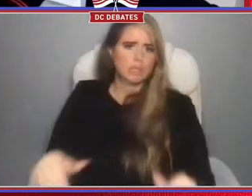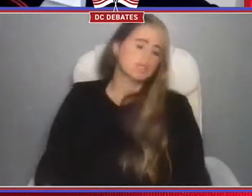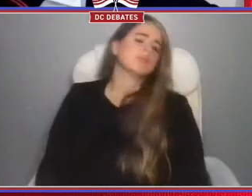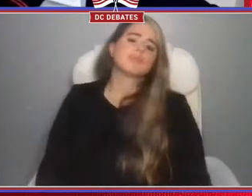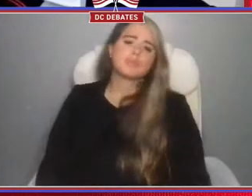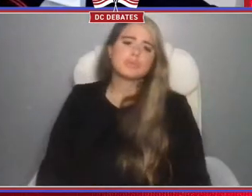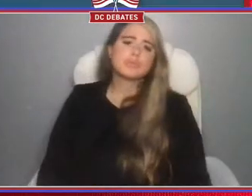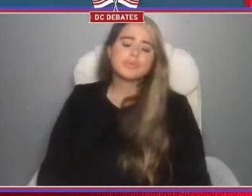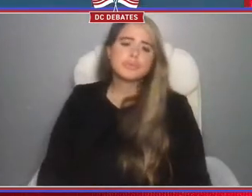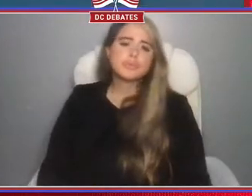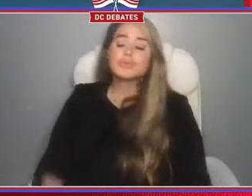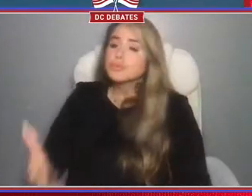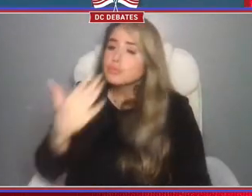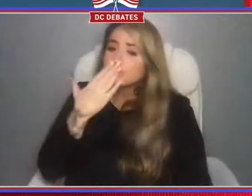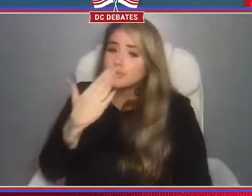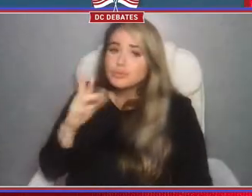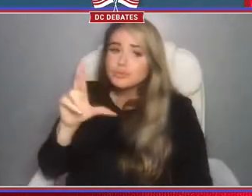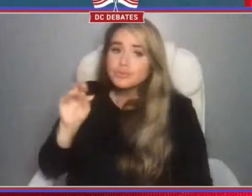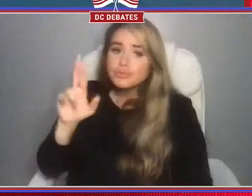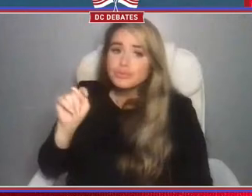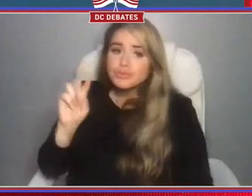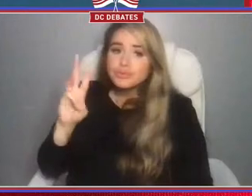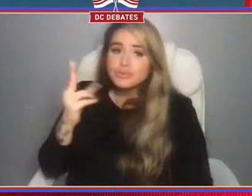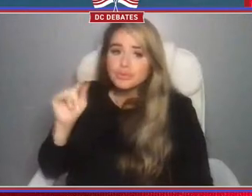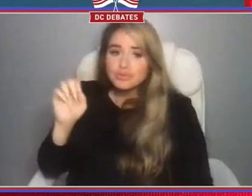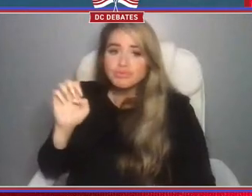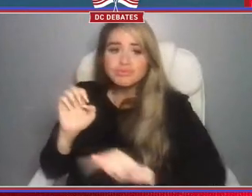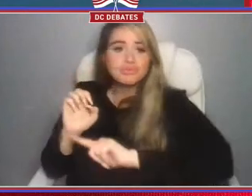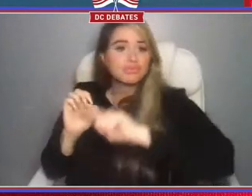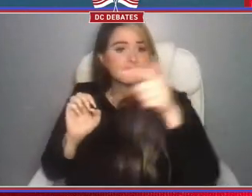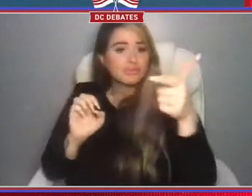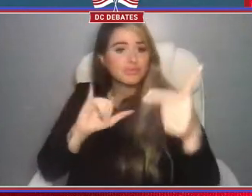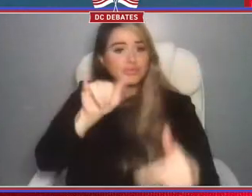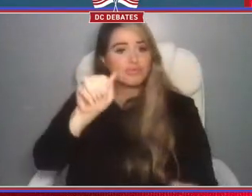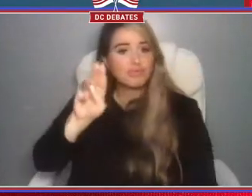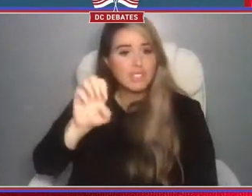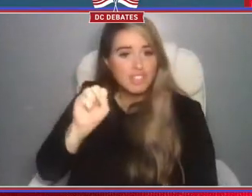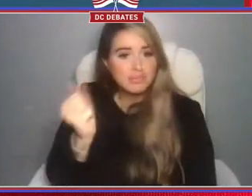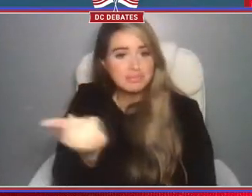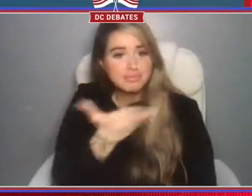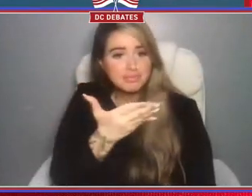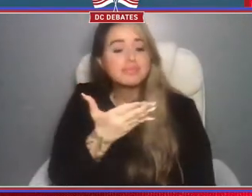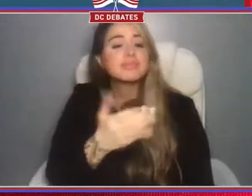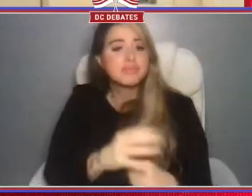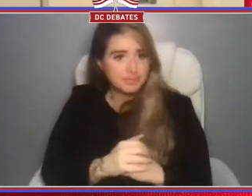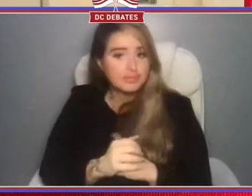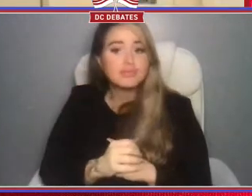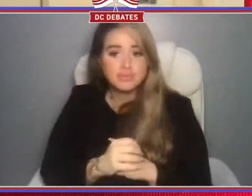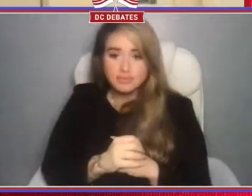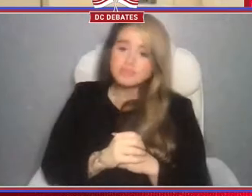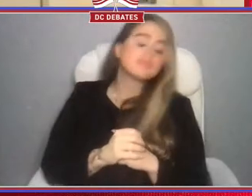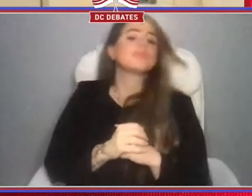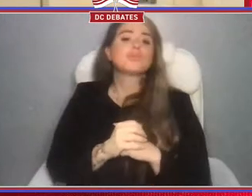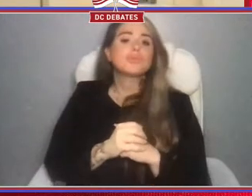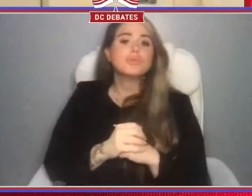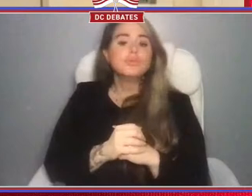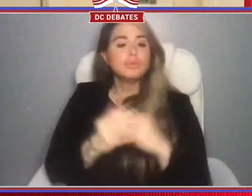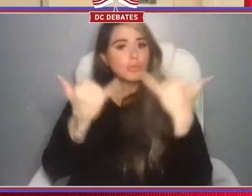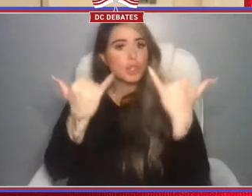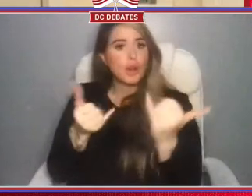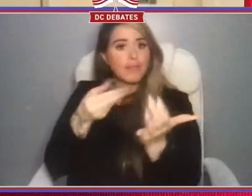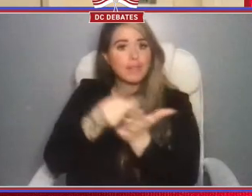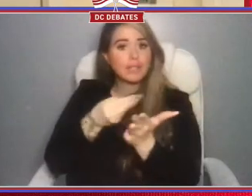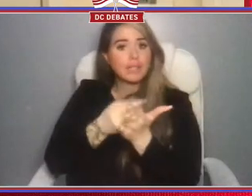Thank you, Robert White. And James Butler, the same question for you. In your opinion, What is current funding for DCPS